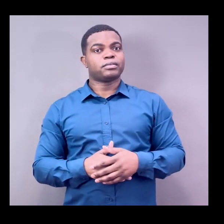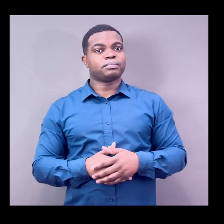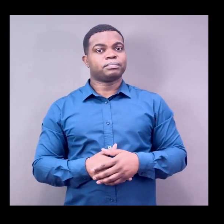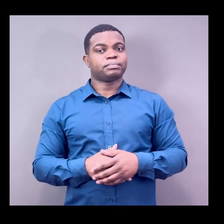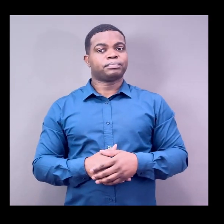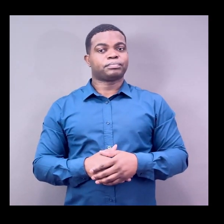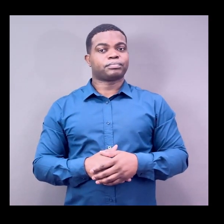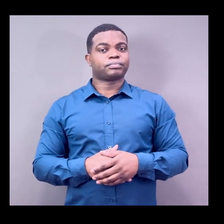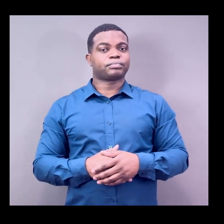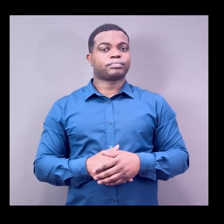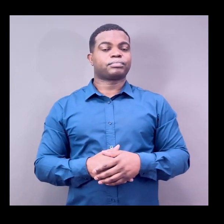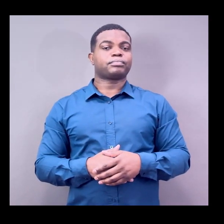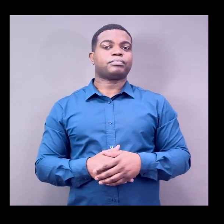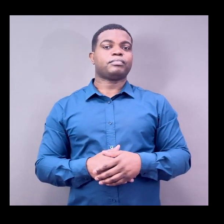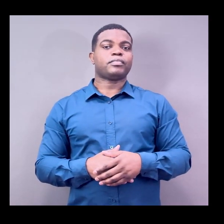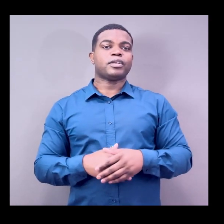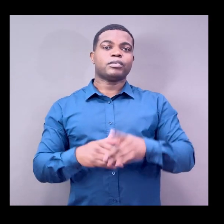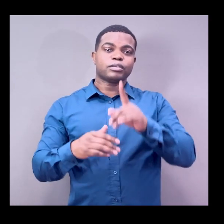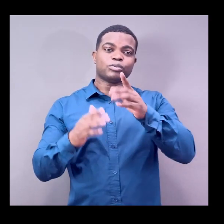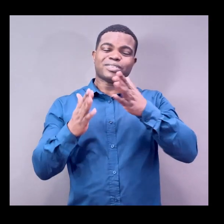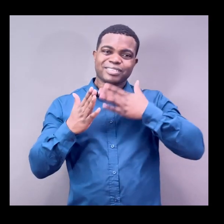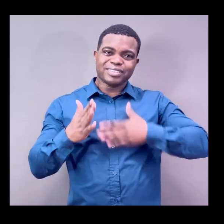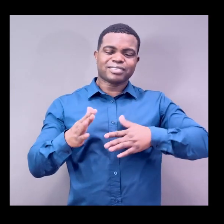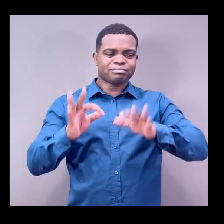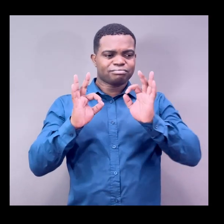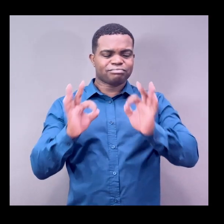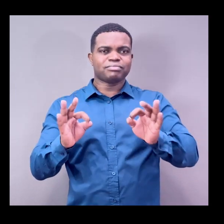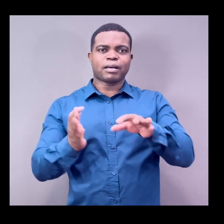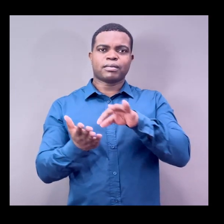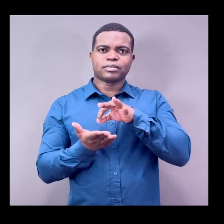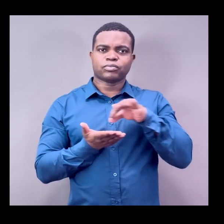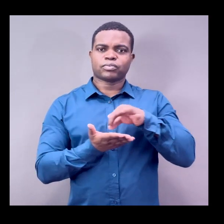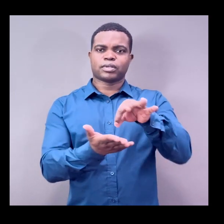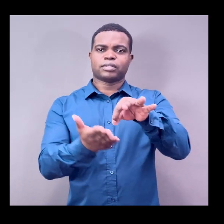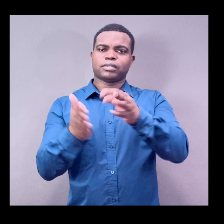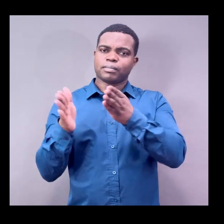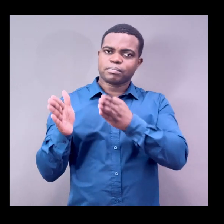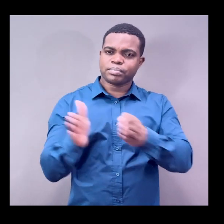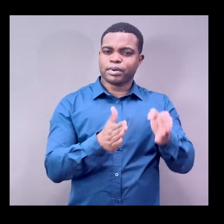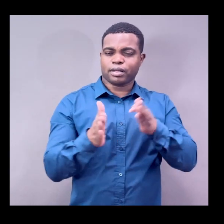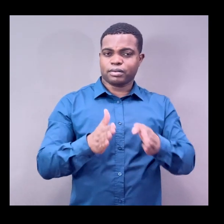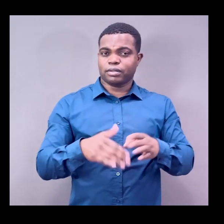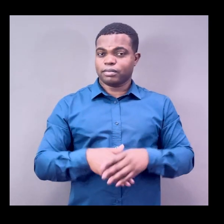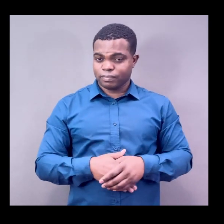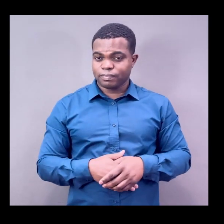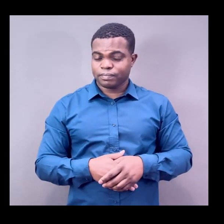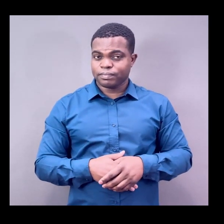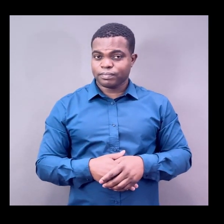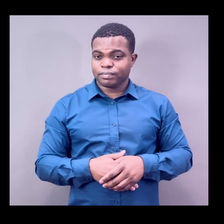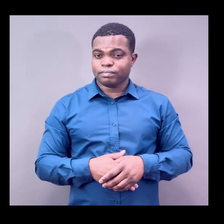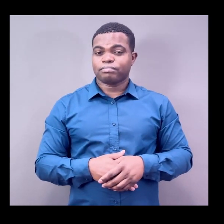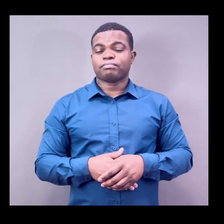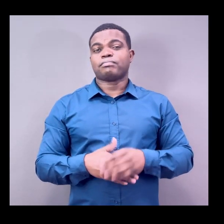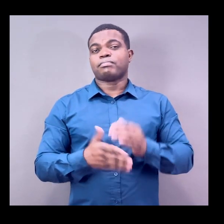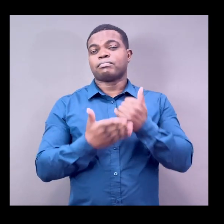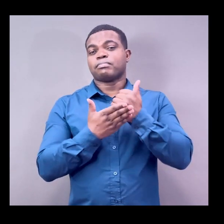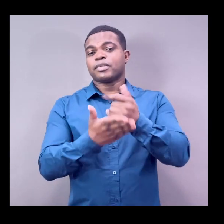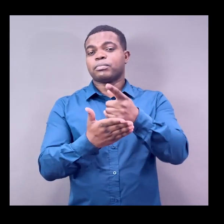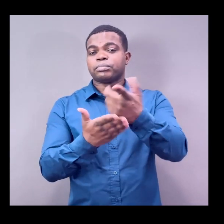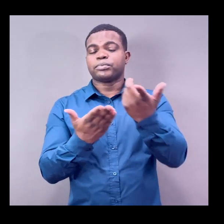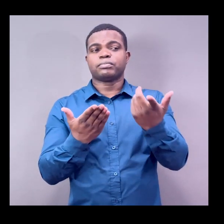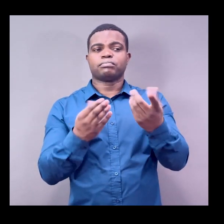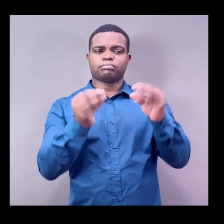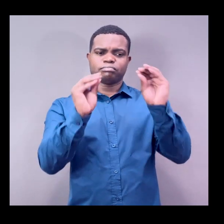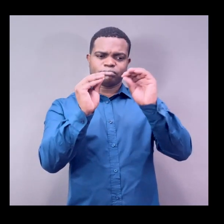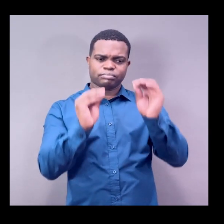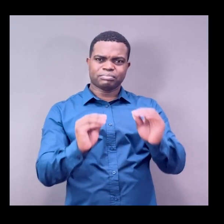So campaign skills, you need strategic planning, okay? For your campaign, you need to plan strategically, you need to develop